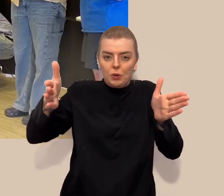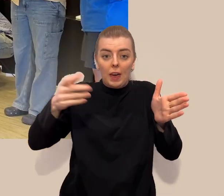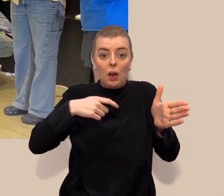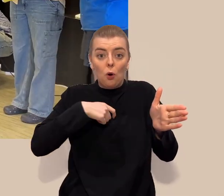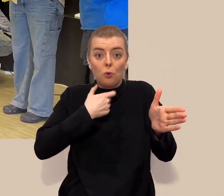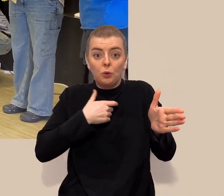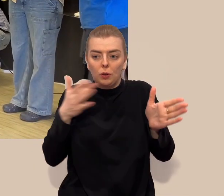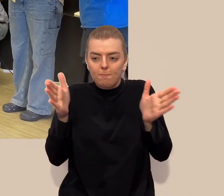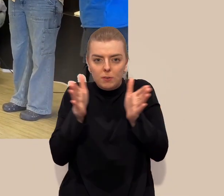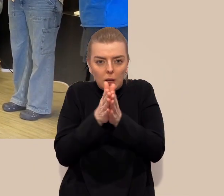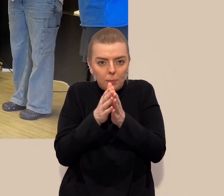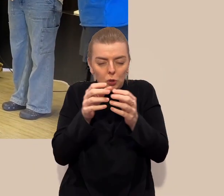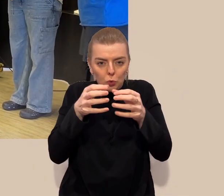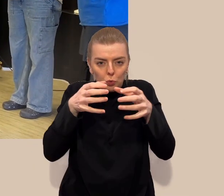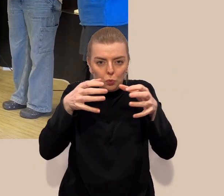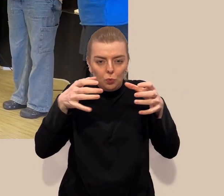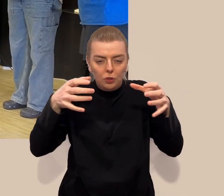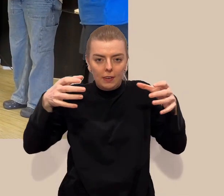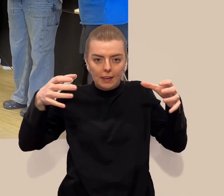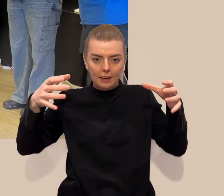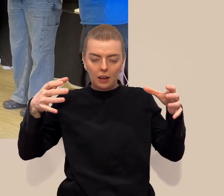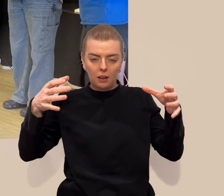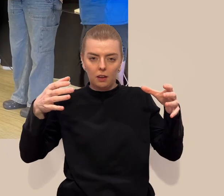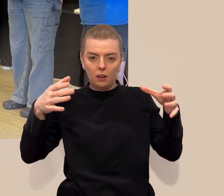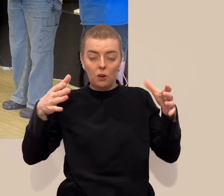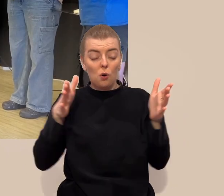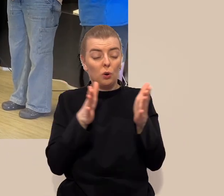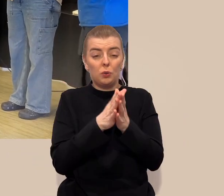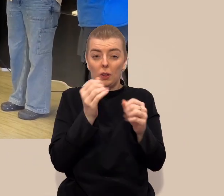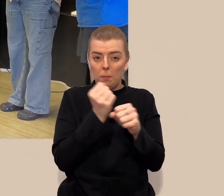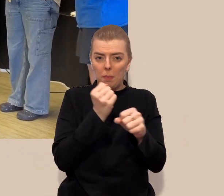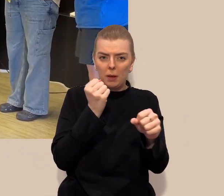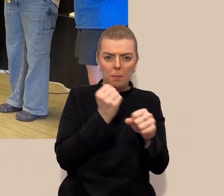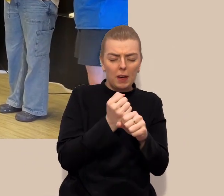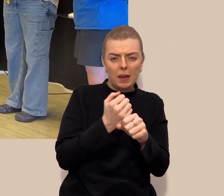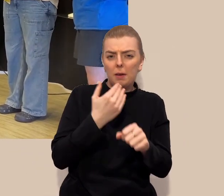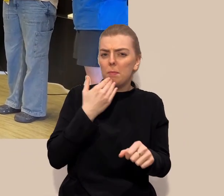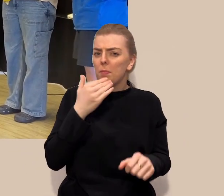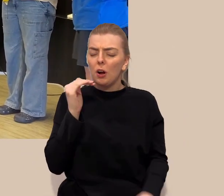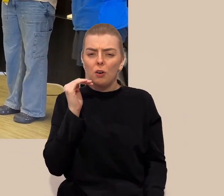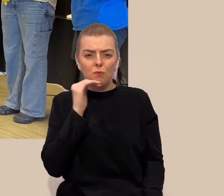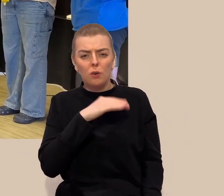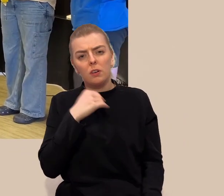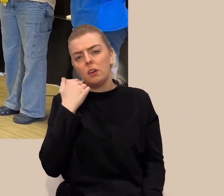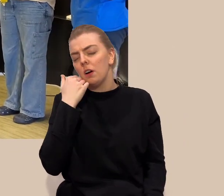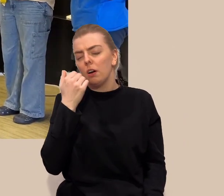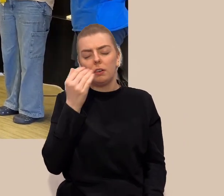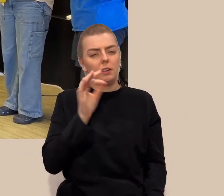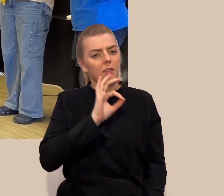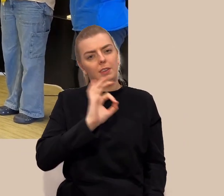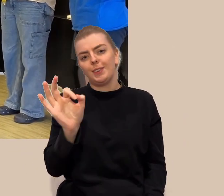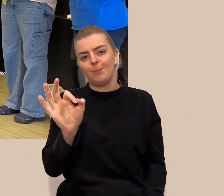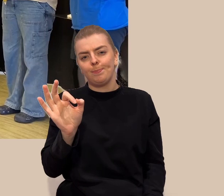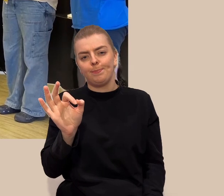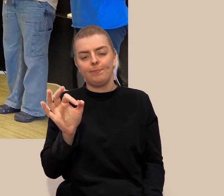be the youth coming together. And growing as much as they do during the week. But yeah, collaborating